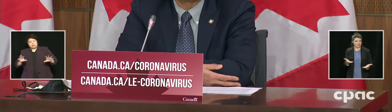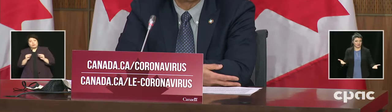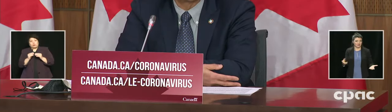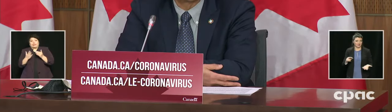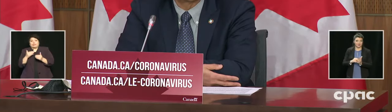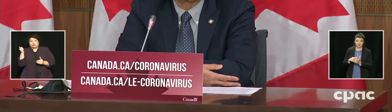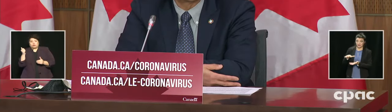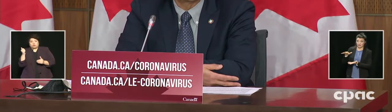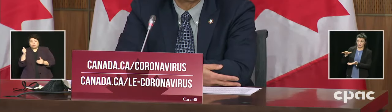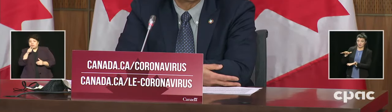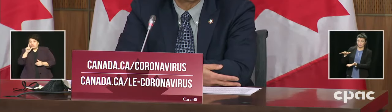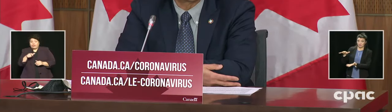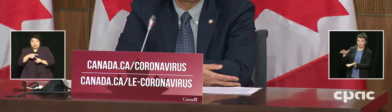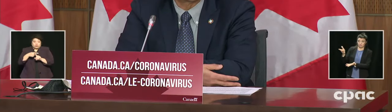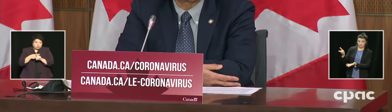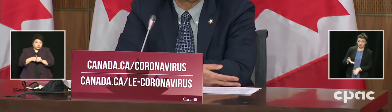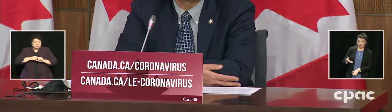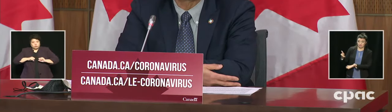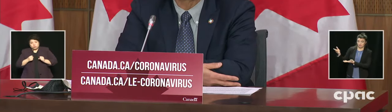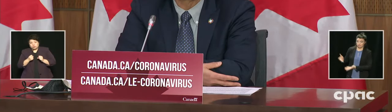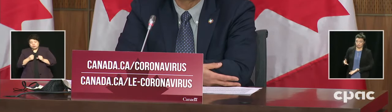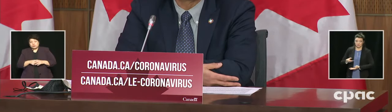fashion.